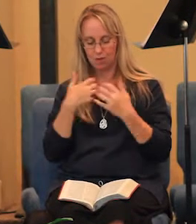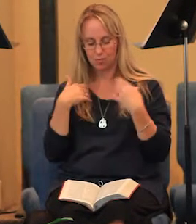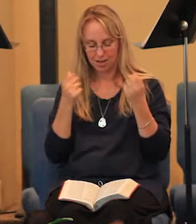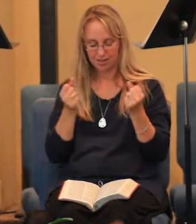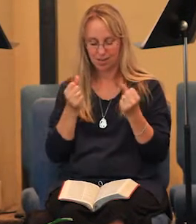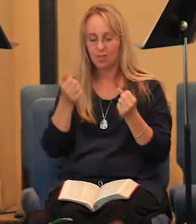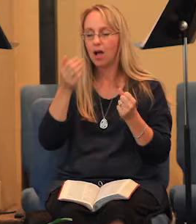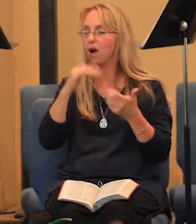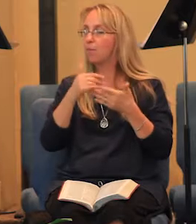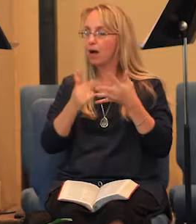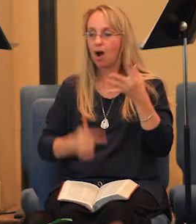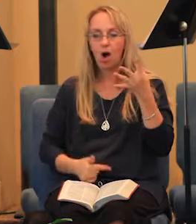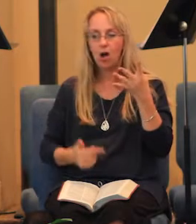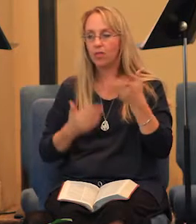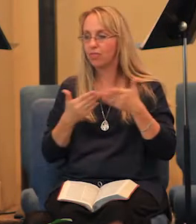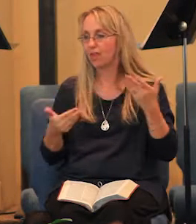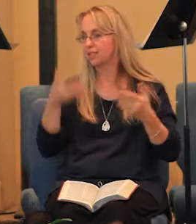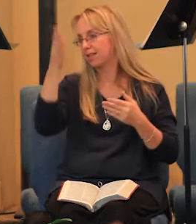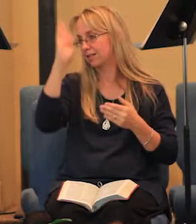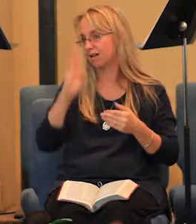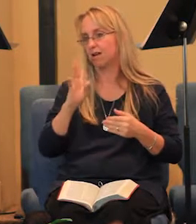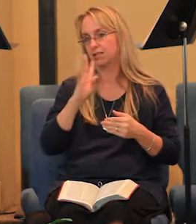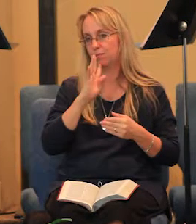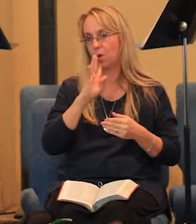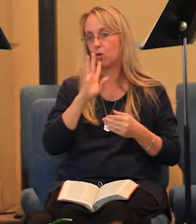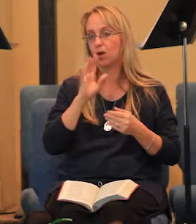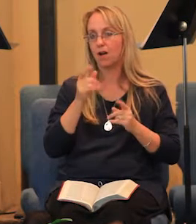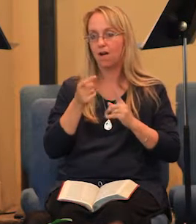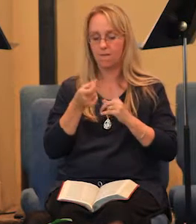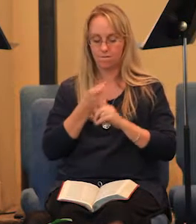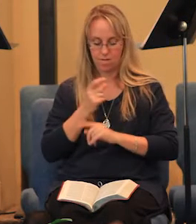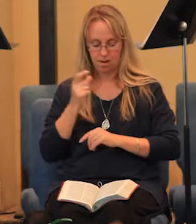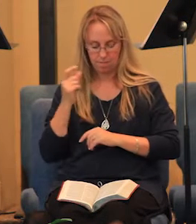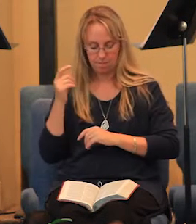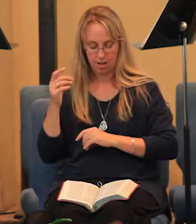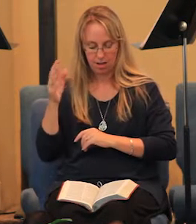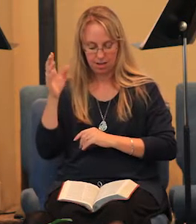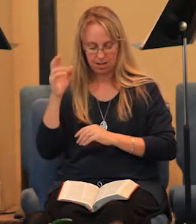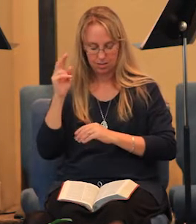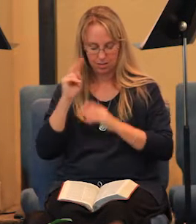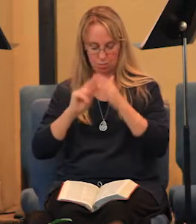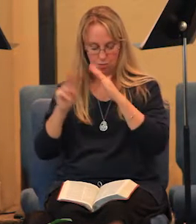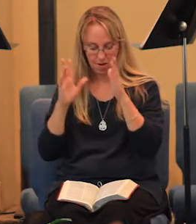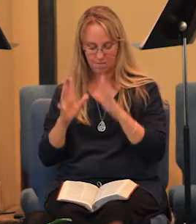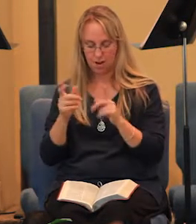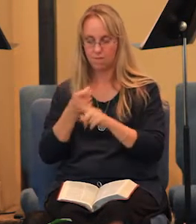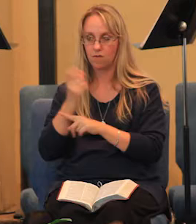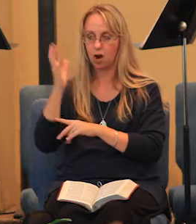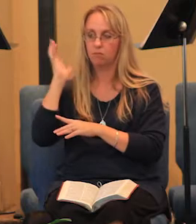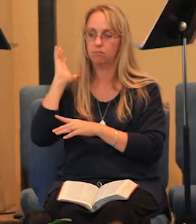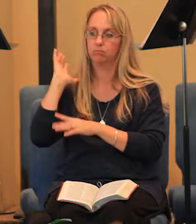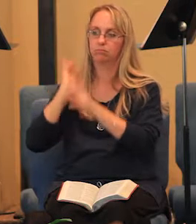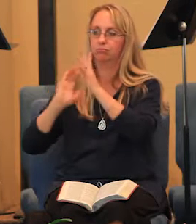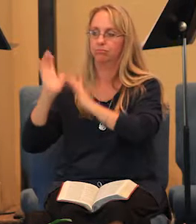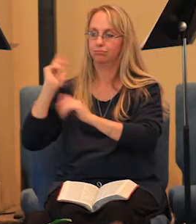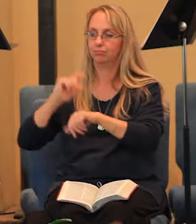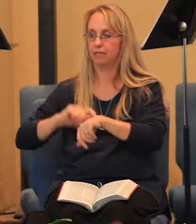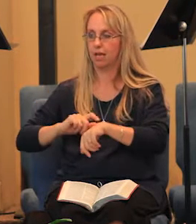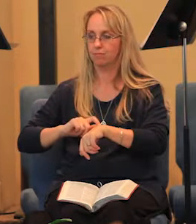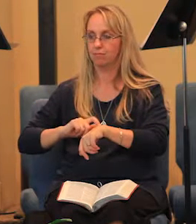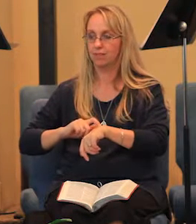about which God spoke by the mouth of his holy prophets from ancient times. God has done this for